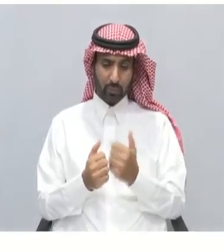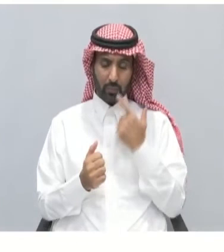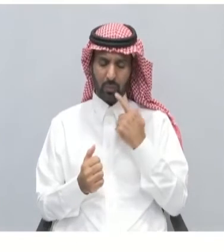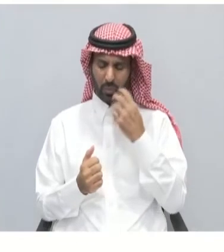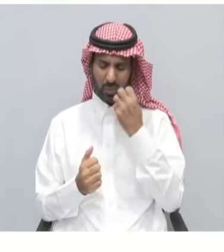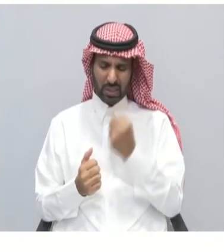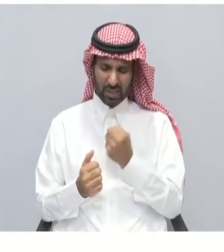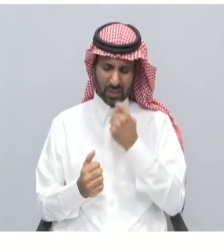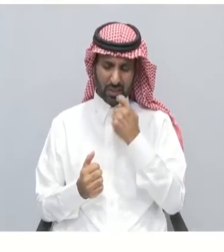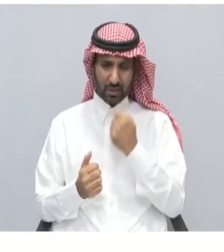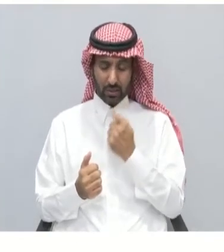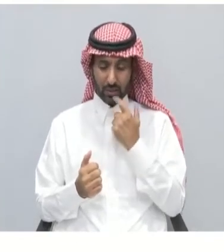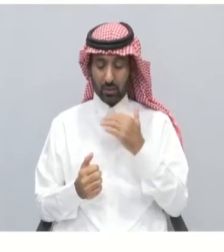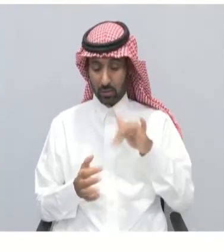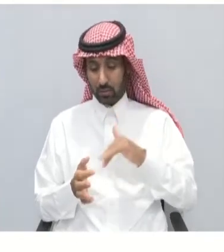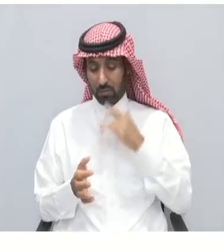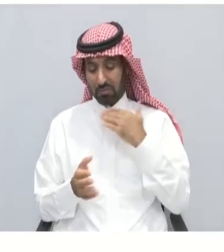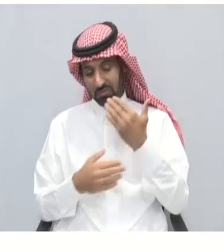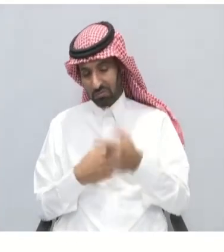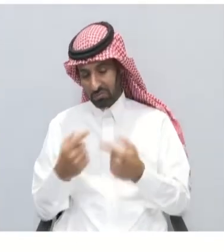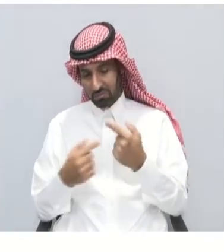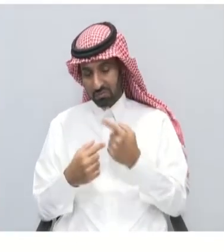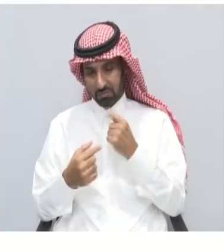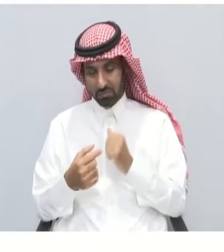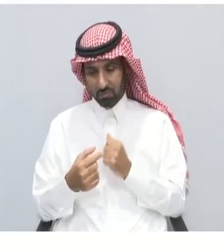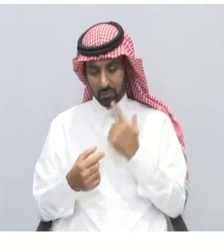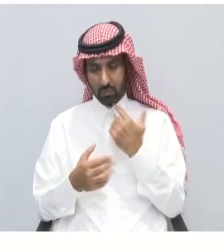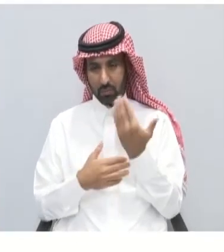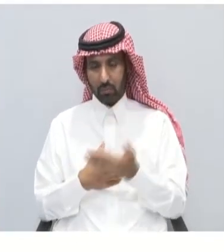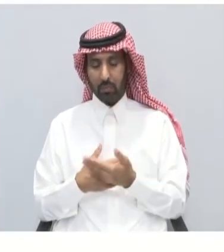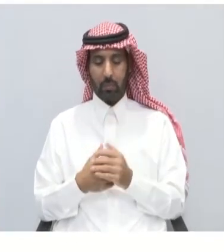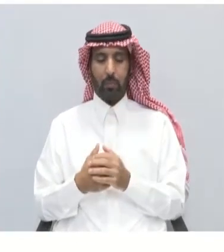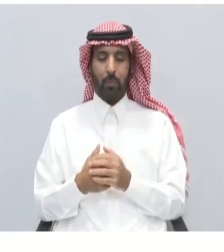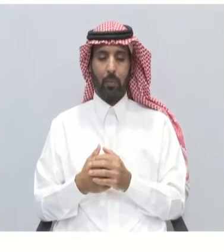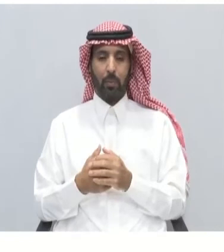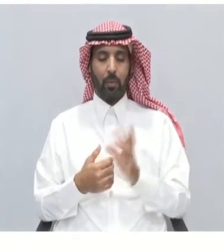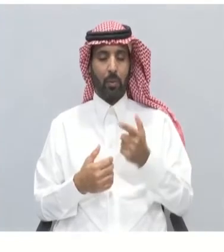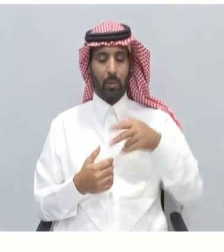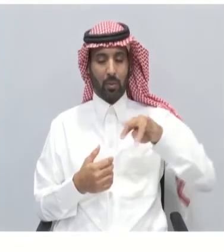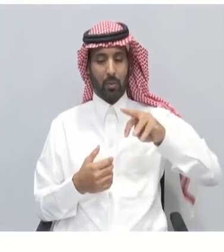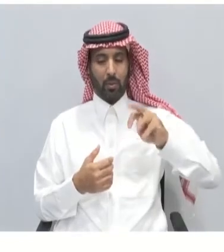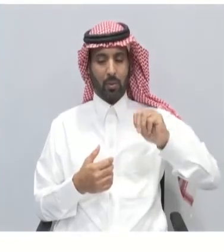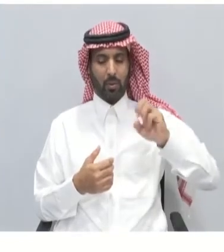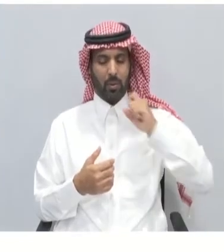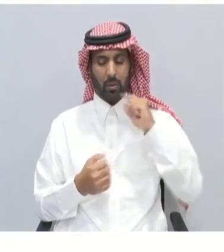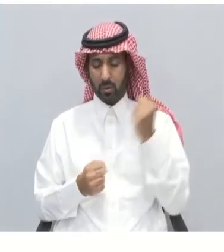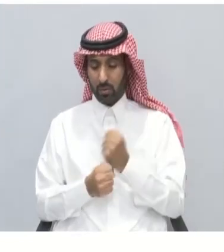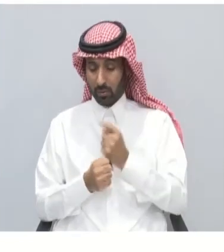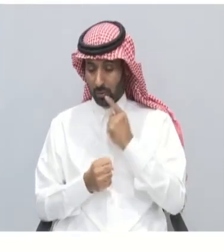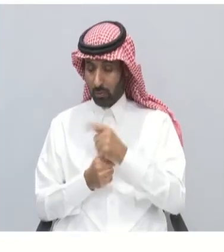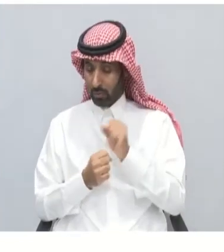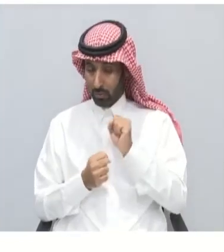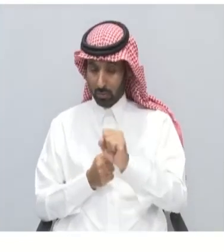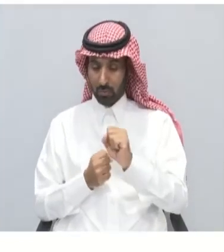very difficult. Now things are getting easier. Lena, can you do everything on your